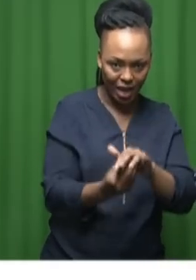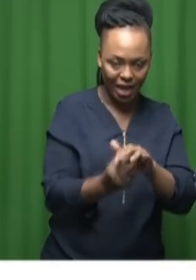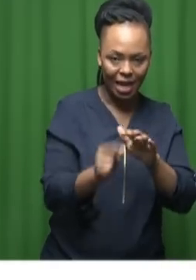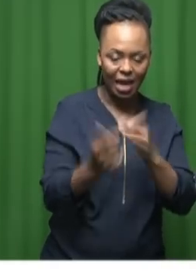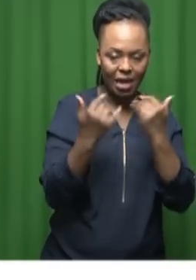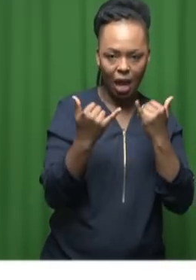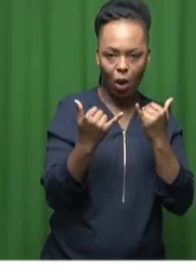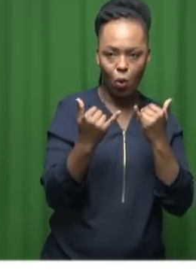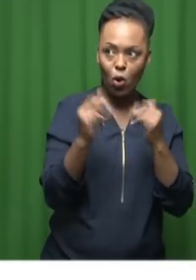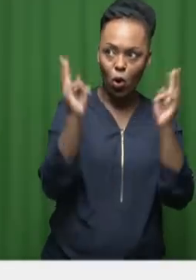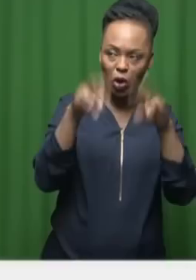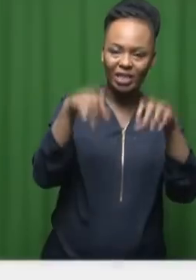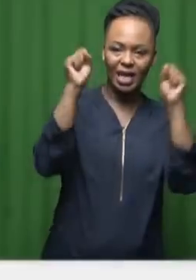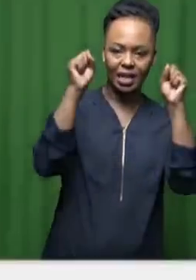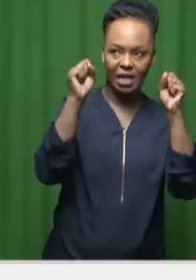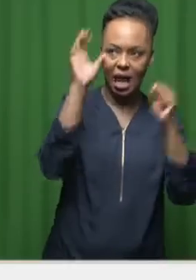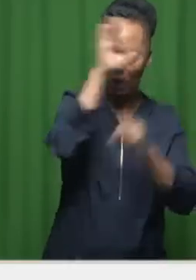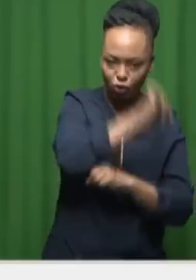going to have.